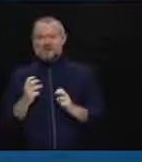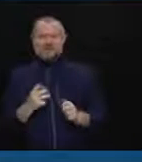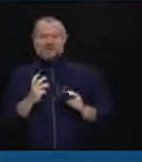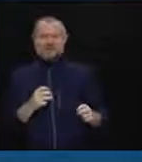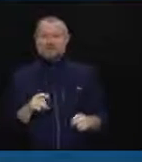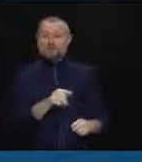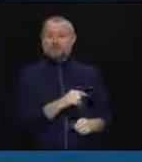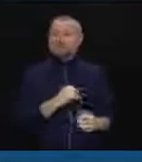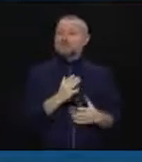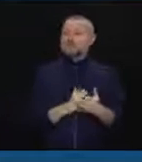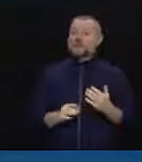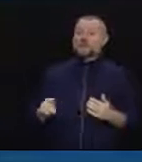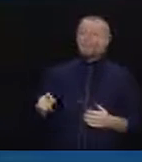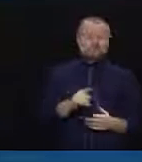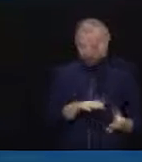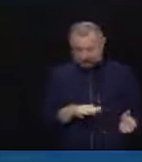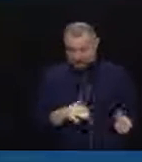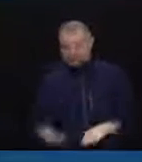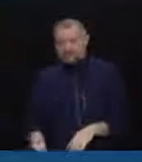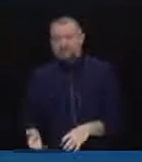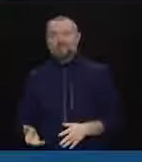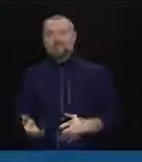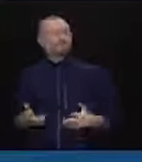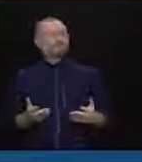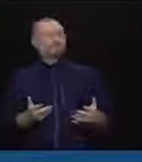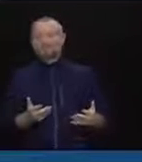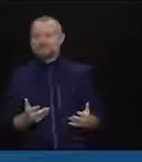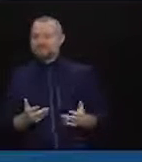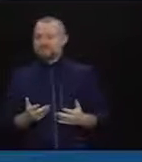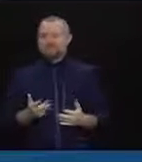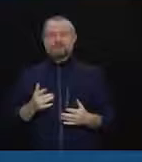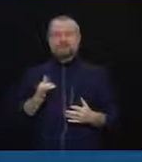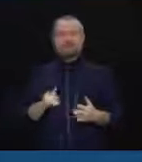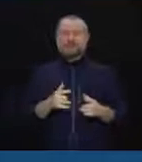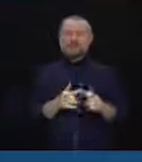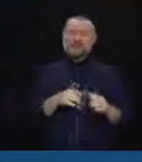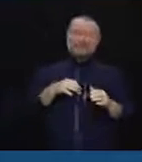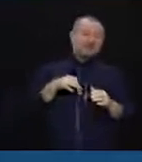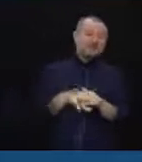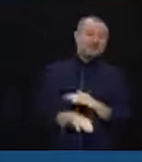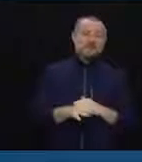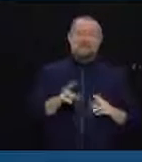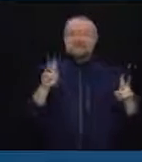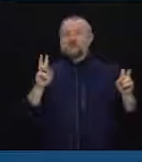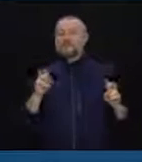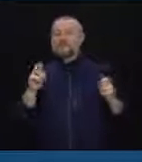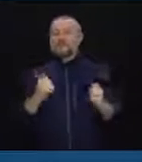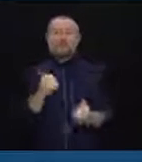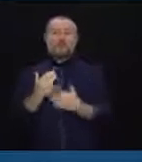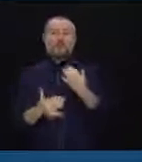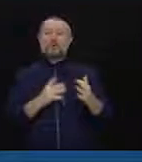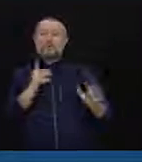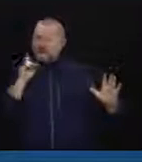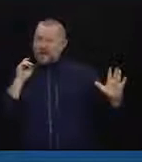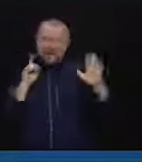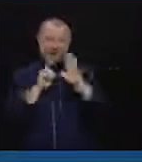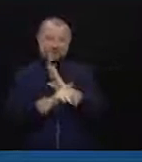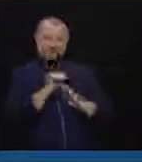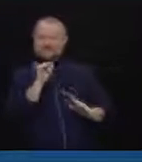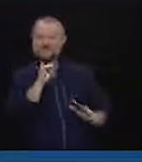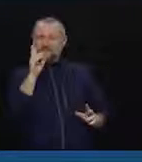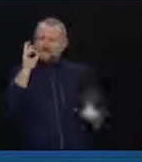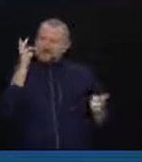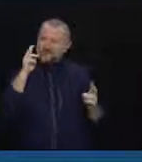lives when they ran into the burning building, so to speak, during the height of the pandemic when it hit New York City so hard 2 years